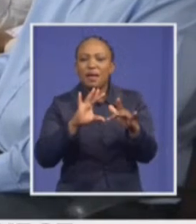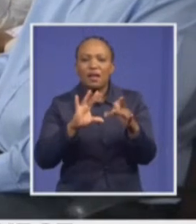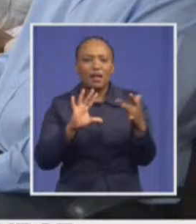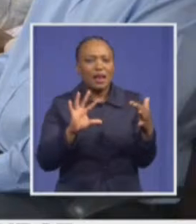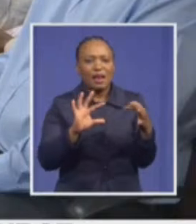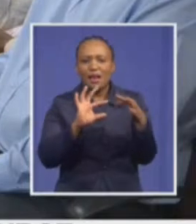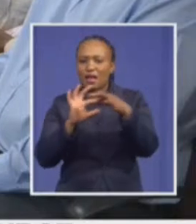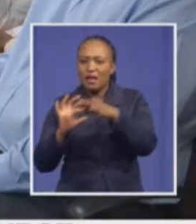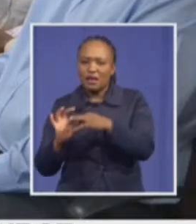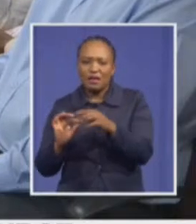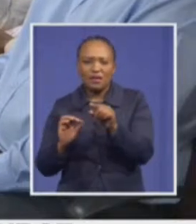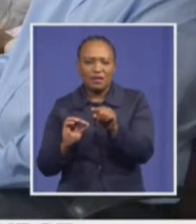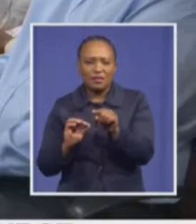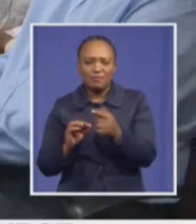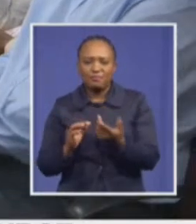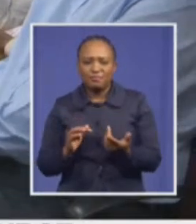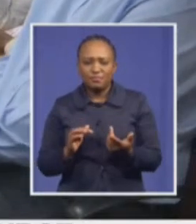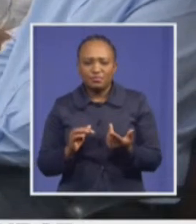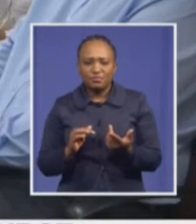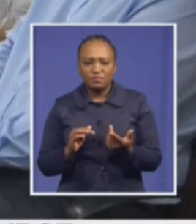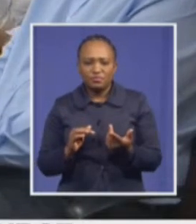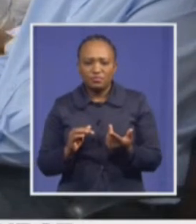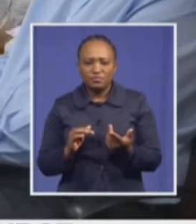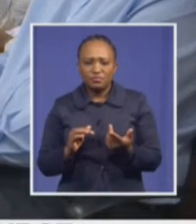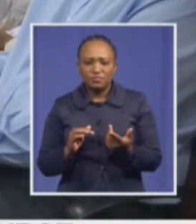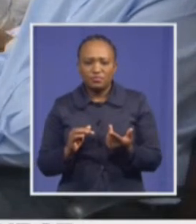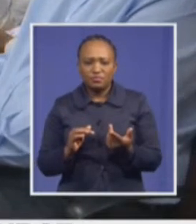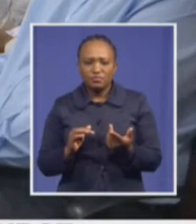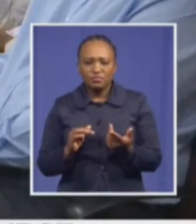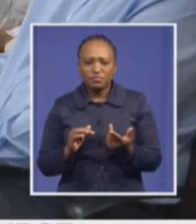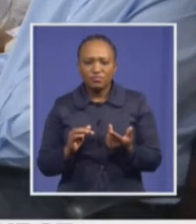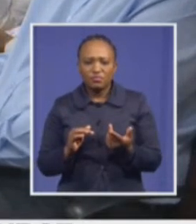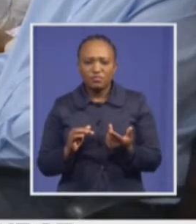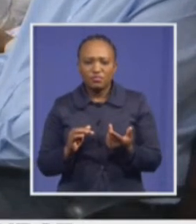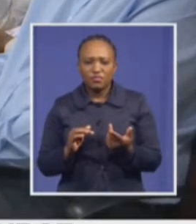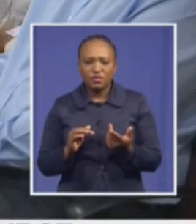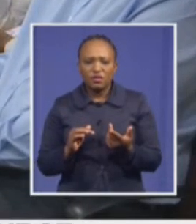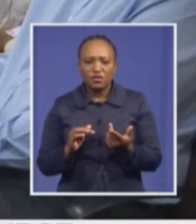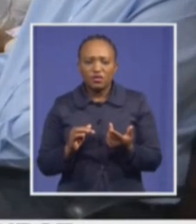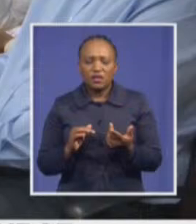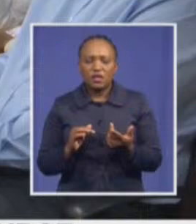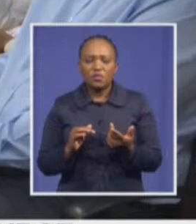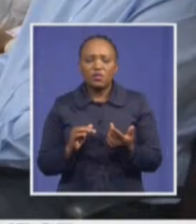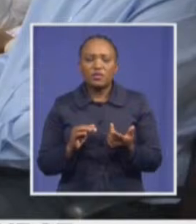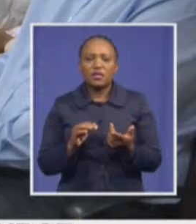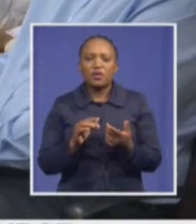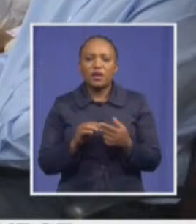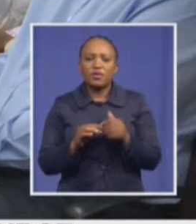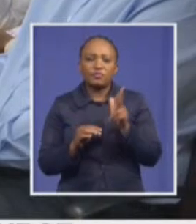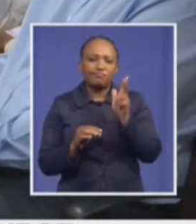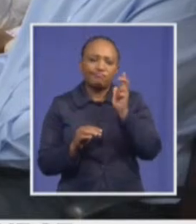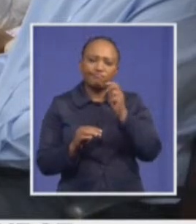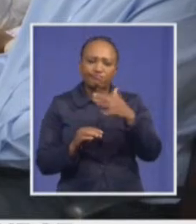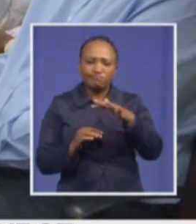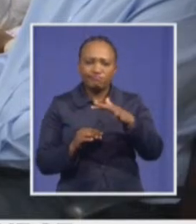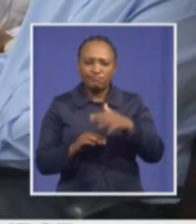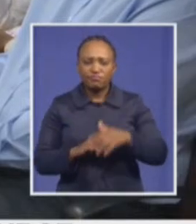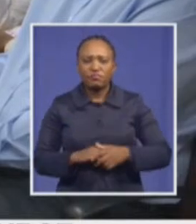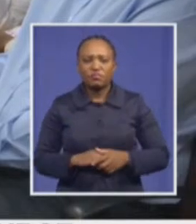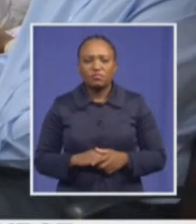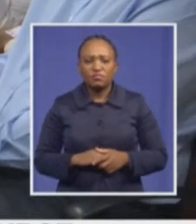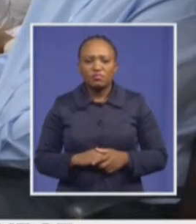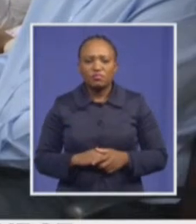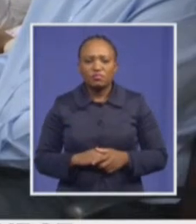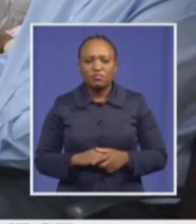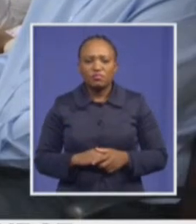the employee is told don't do anything. What happens behind the scenes is all hearsay in relation to her. They are hearsay